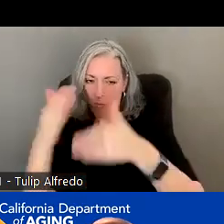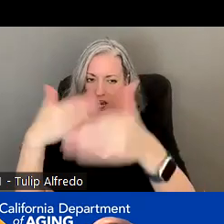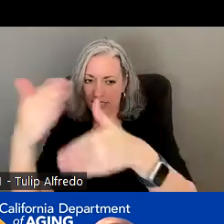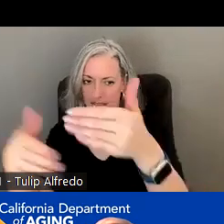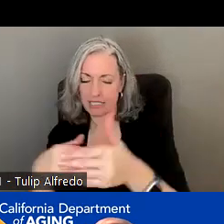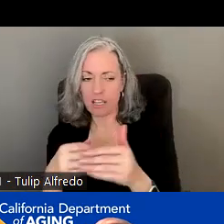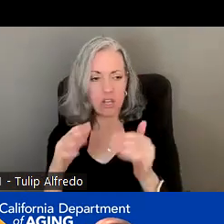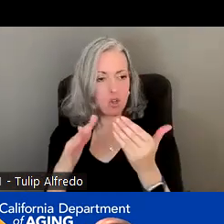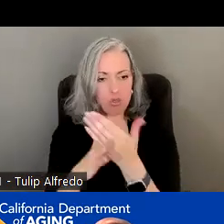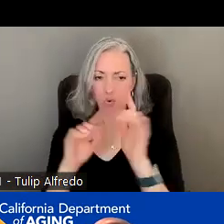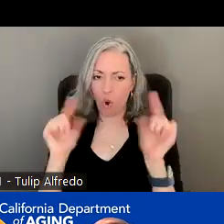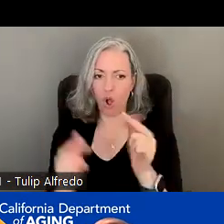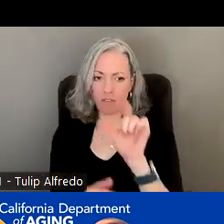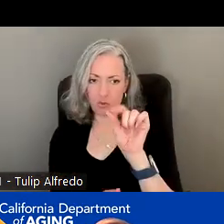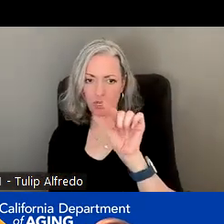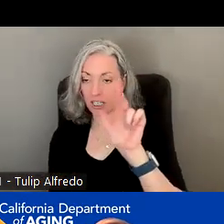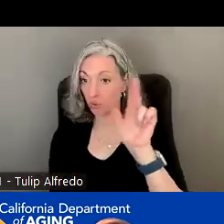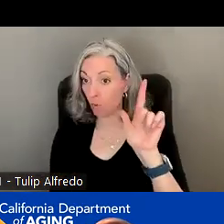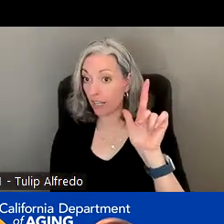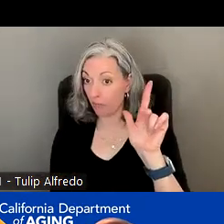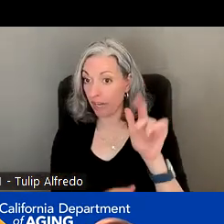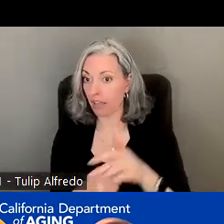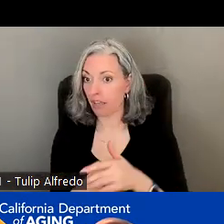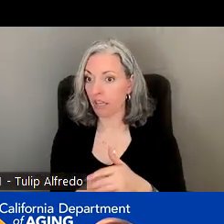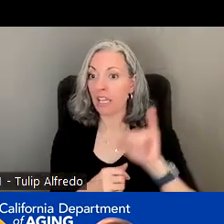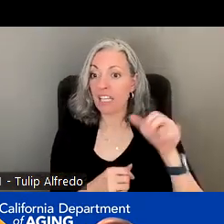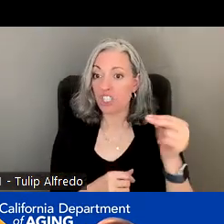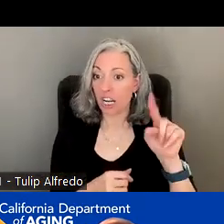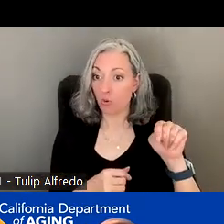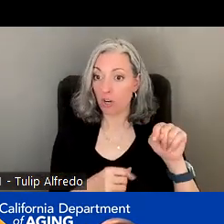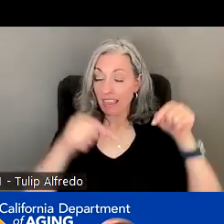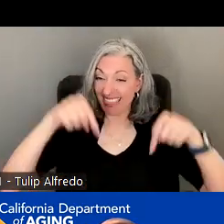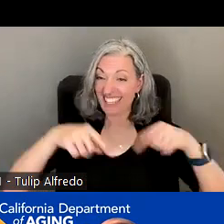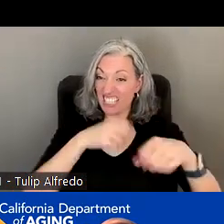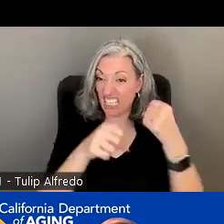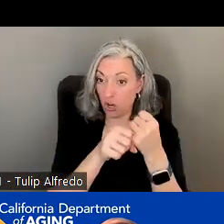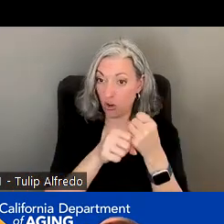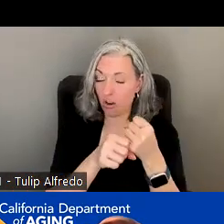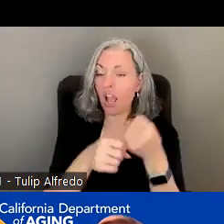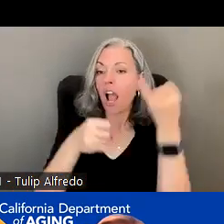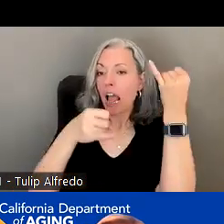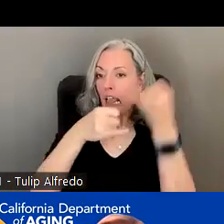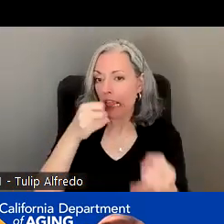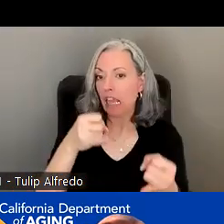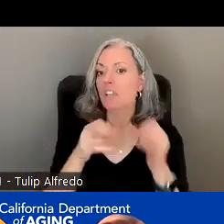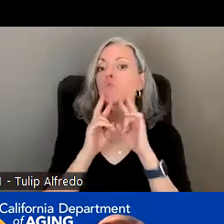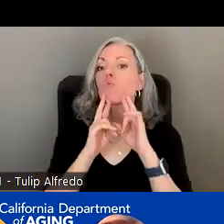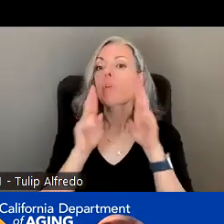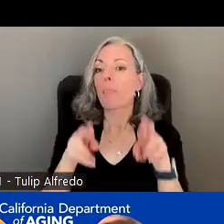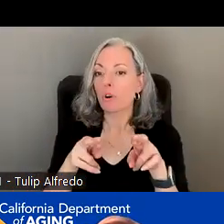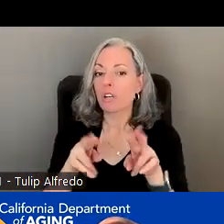through all of 2023. And in January of this year, we issued the final report. It's titled